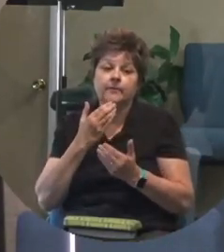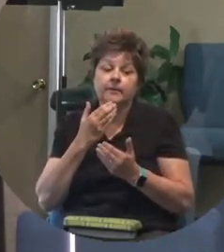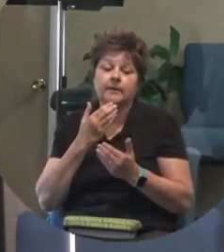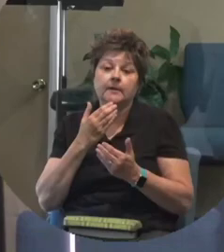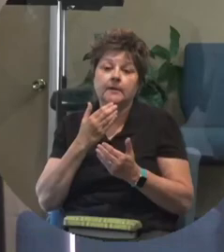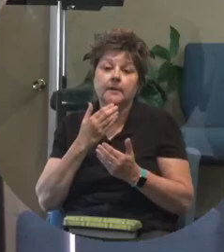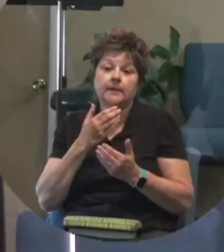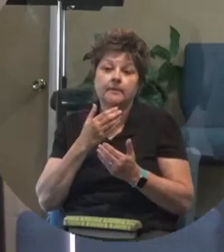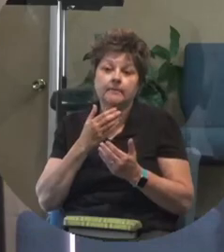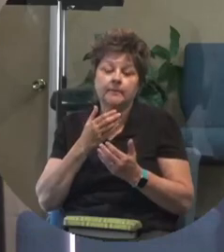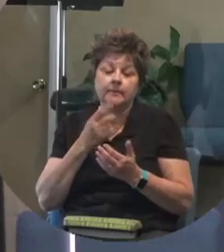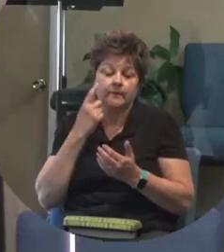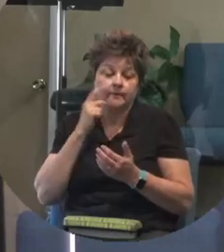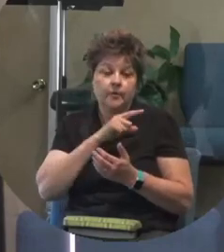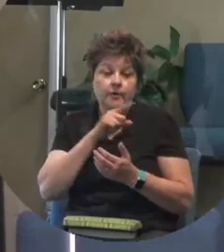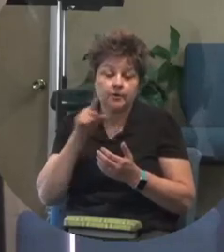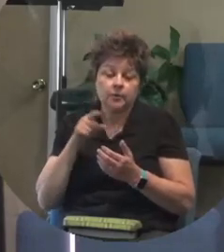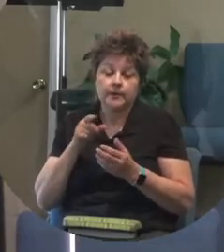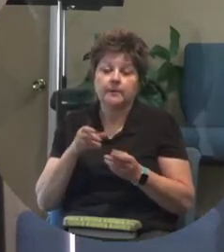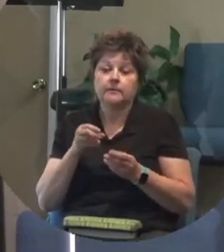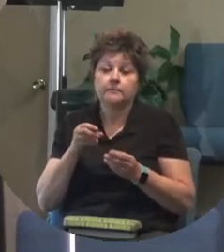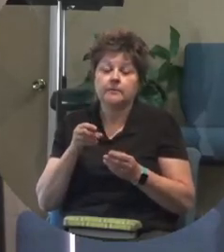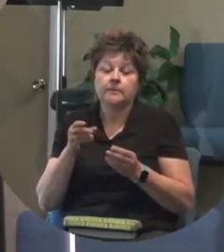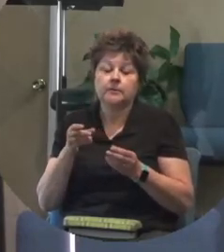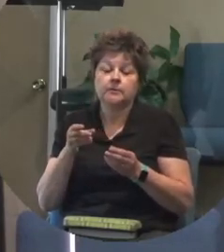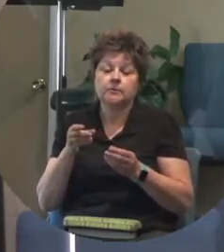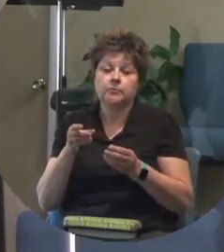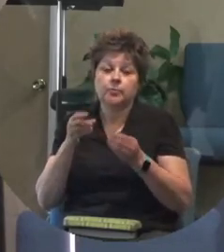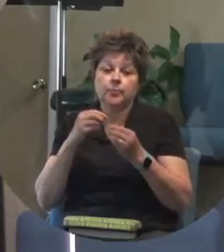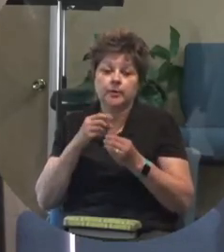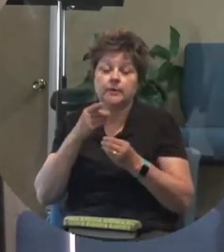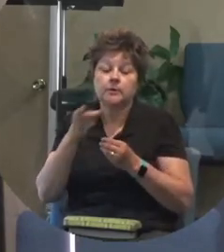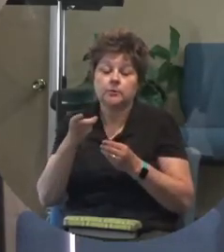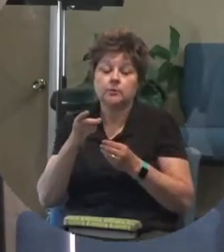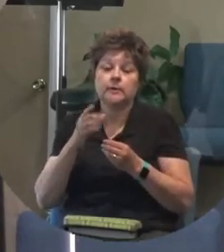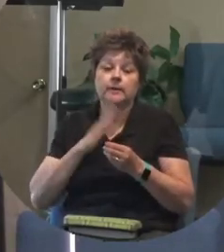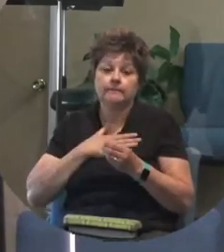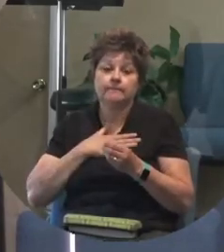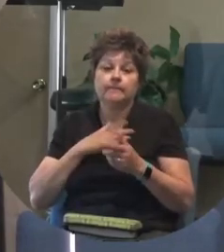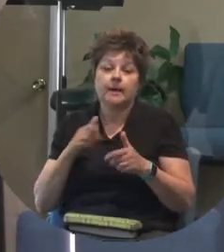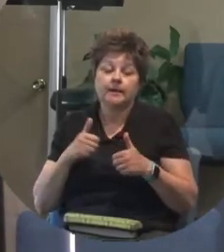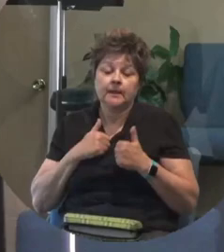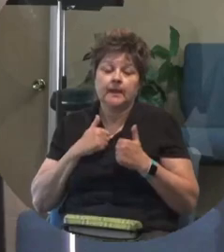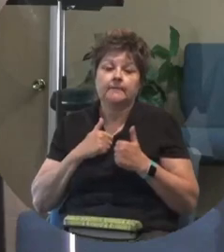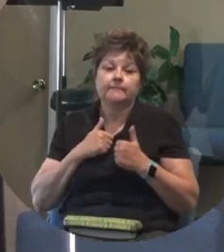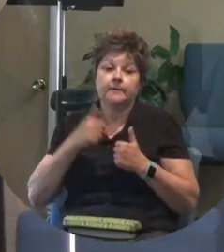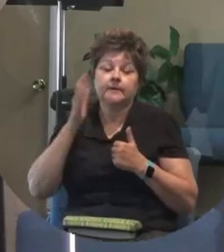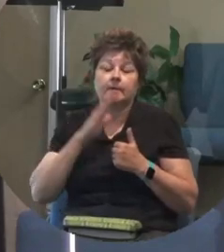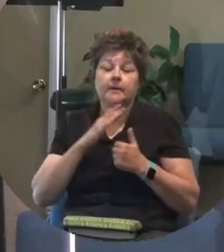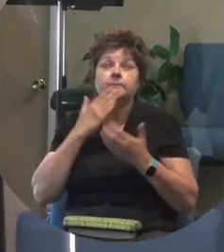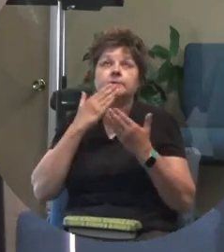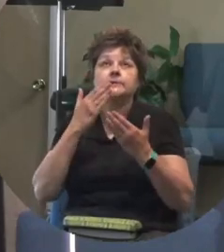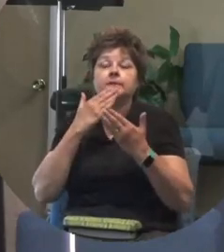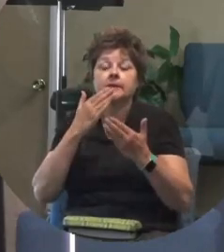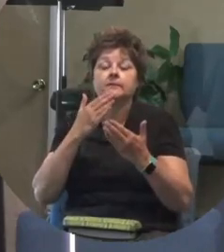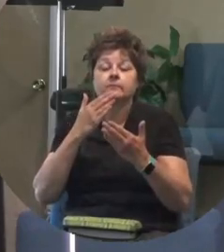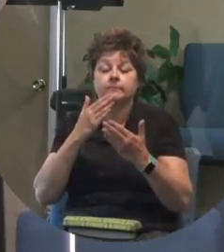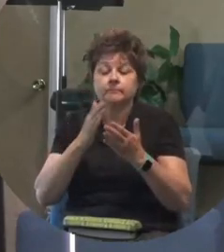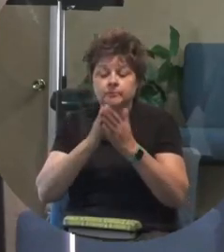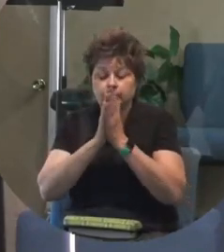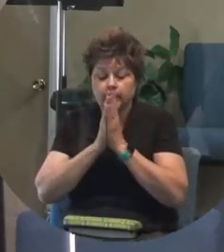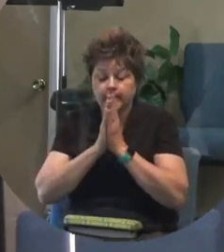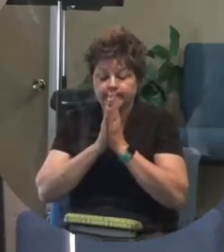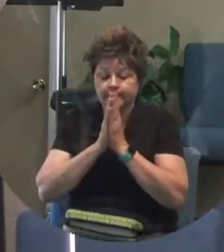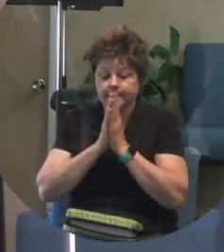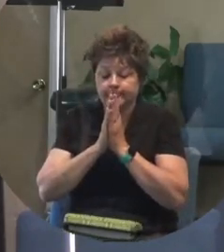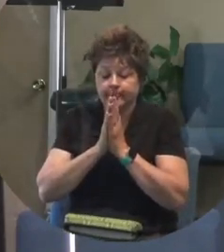so thankful that God has placed you in our lives, you in my life. And God, I'm just so thankful for you. Let me pray.